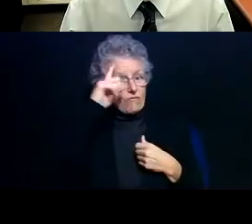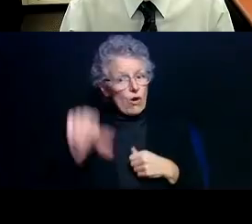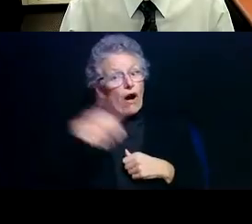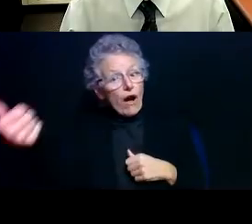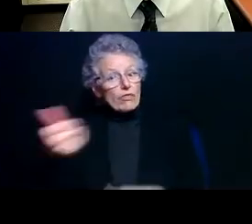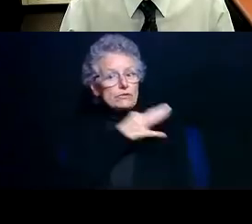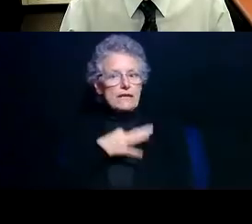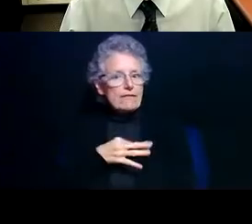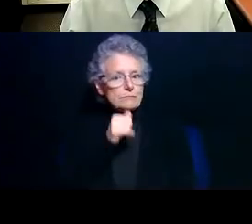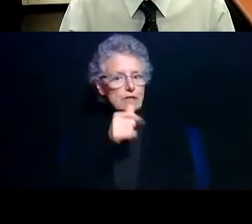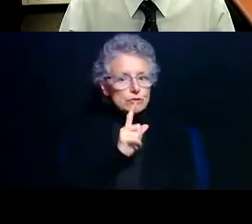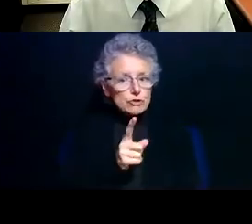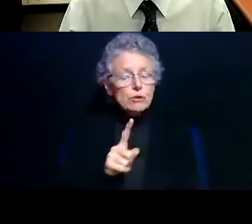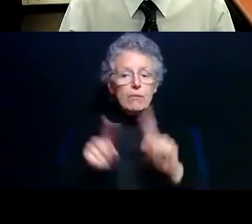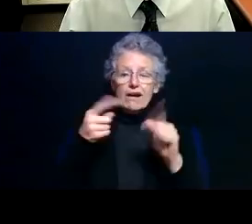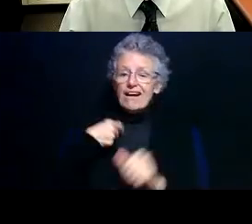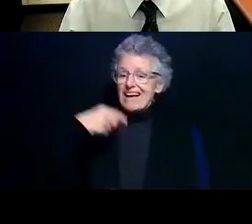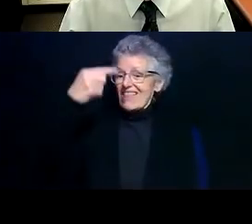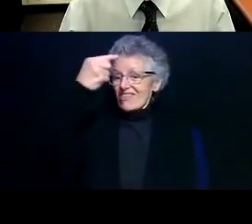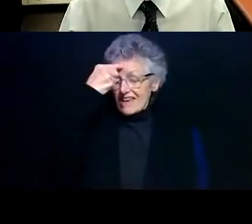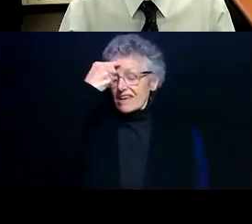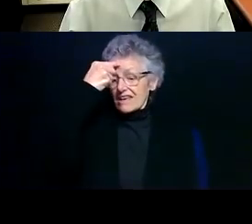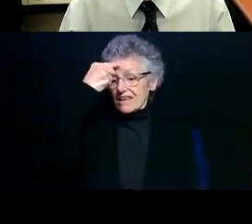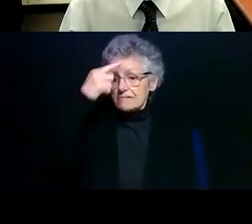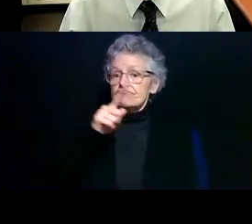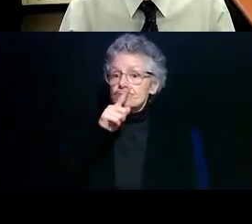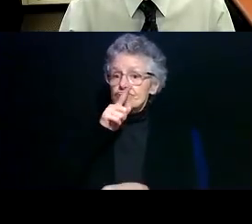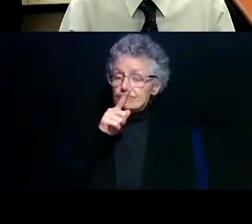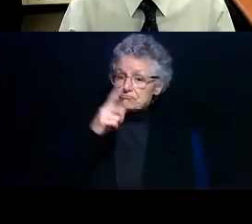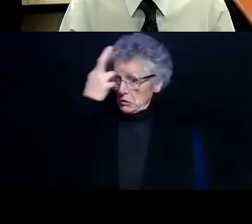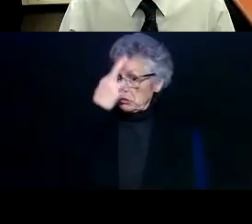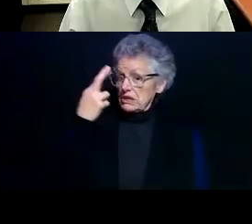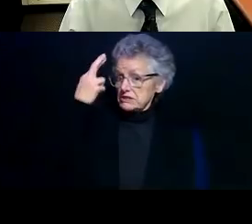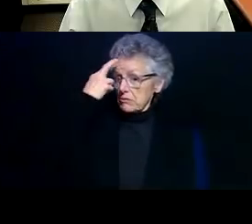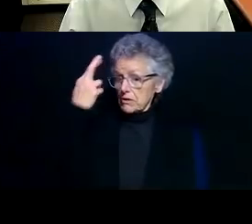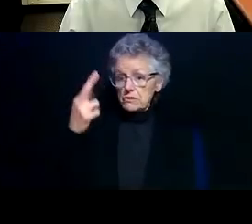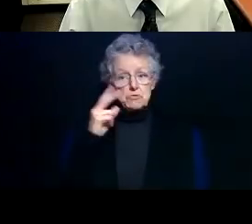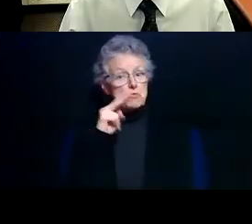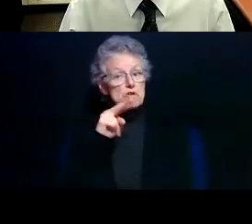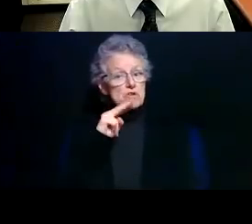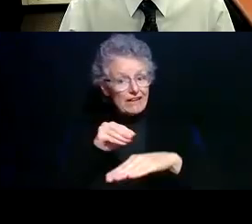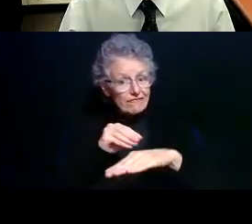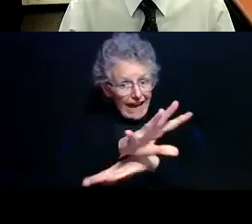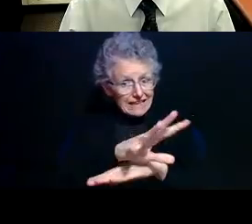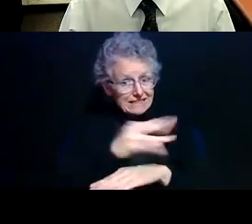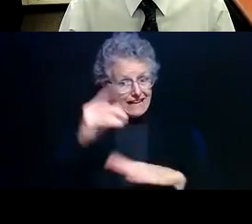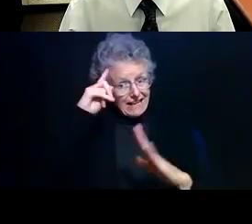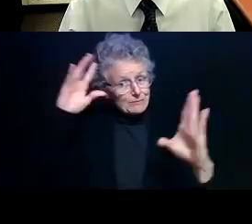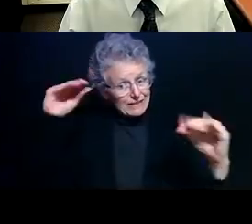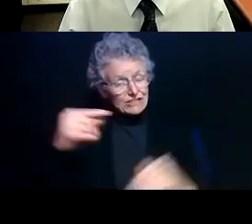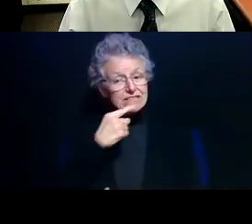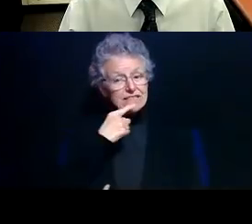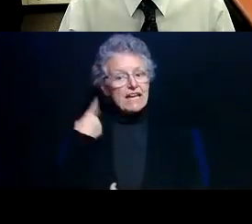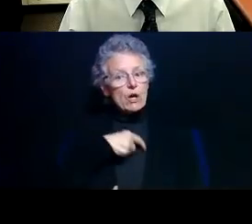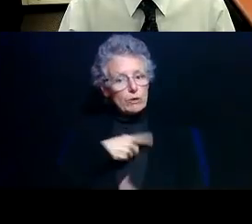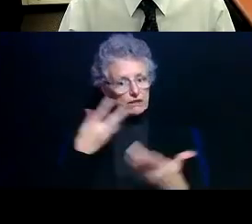staff, but I think that it's really reasonable to look at the effects and the expectations and say that we've been